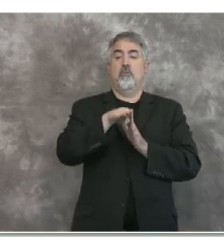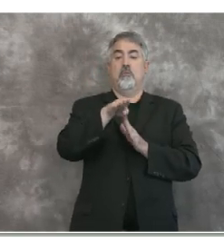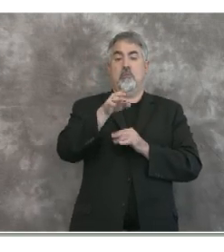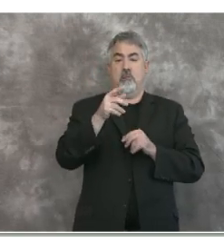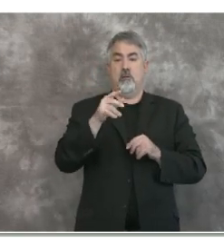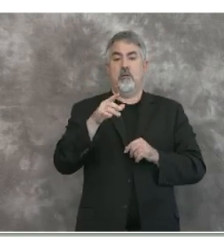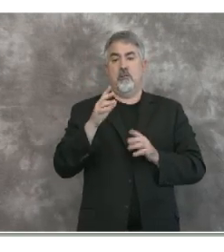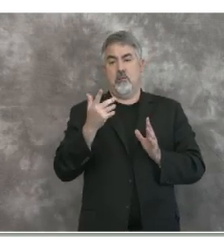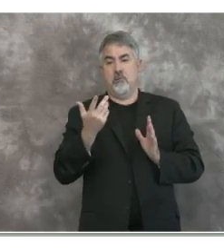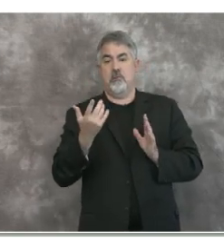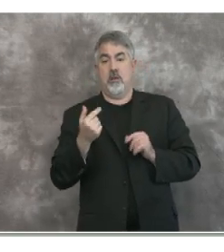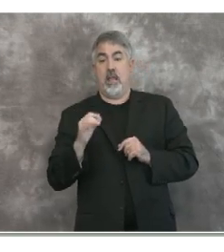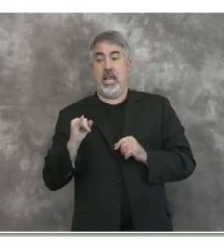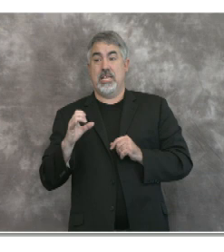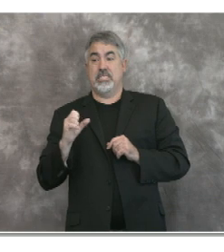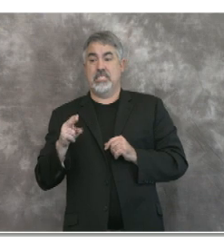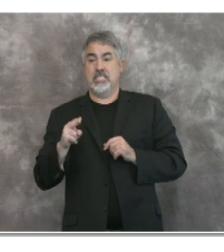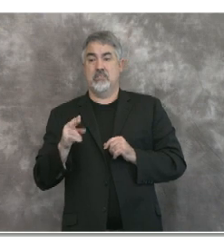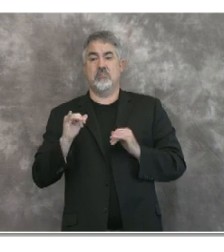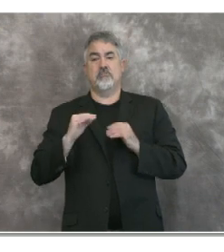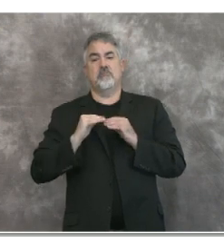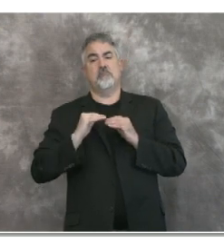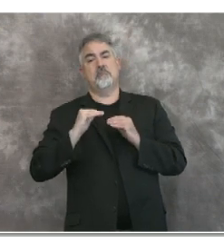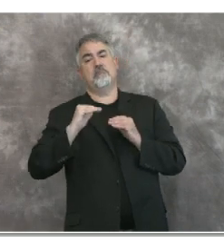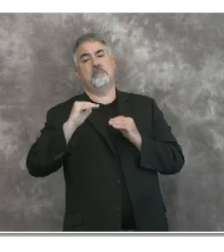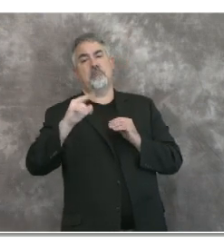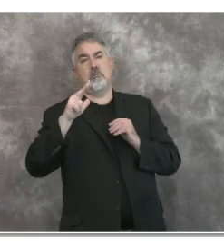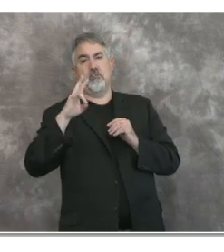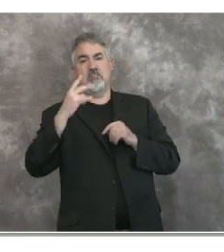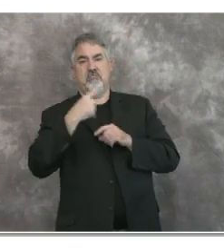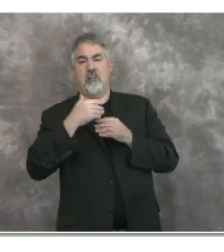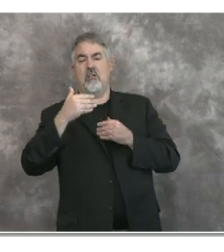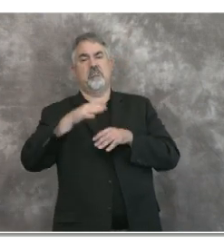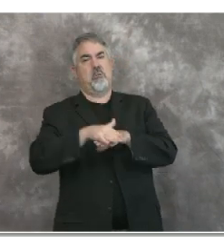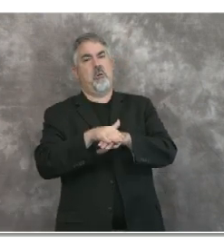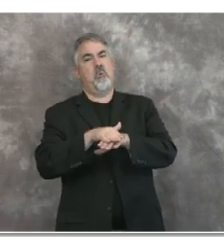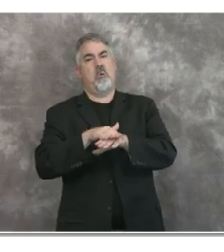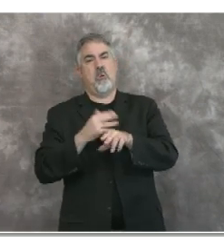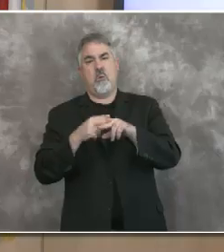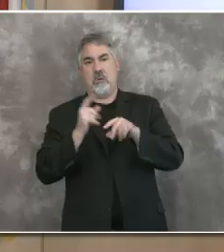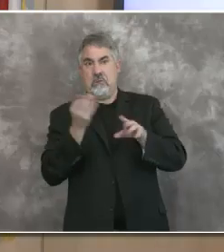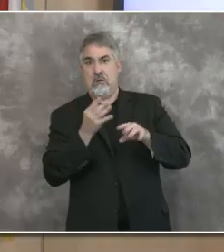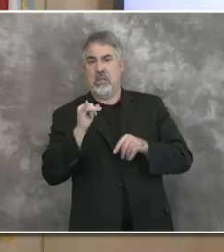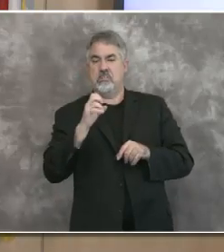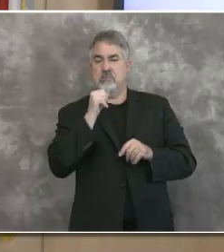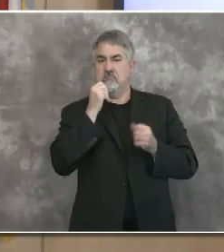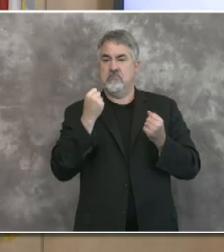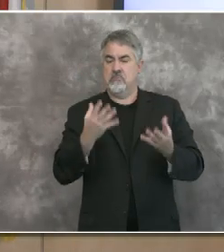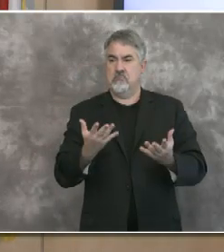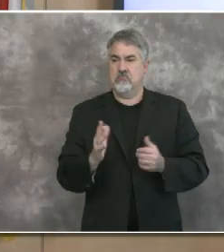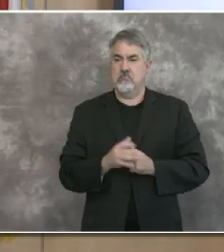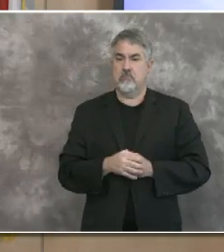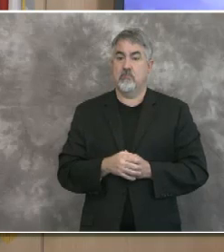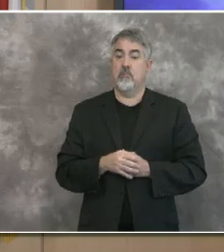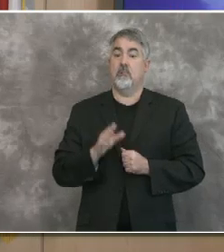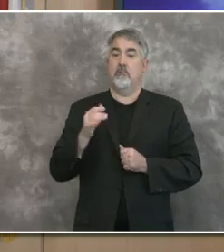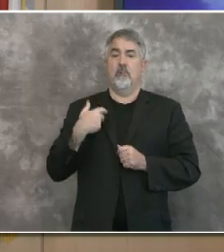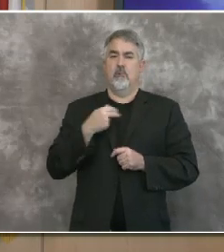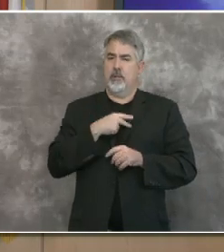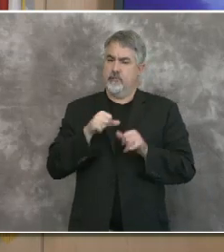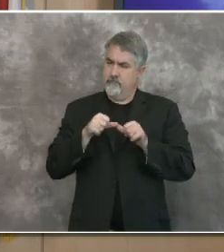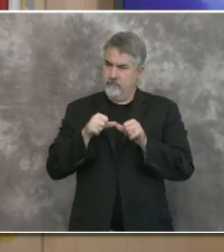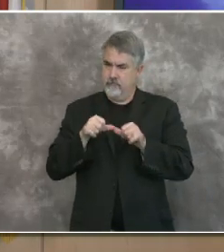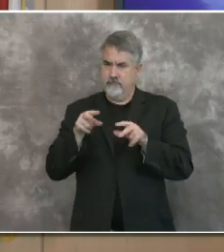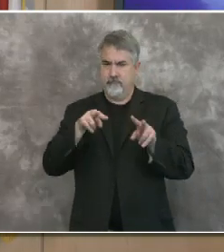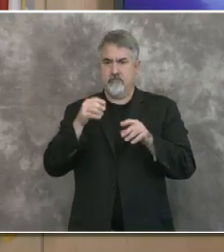the doubling rate of ICUs at every 37 days. And so again, we will continue to provide guidance